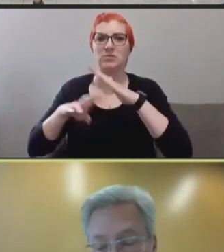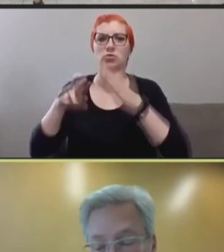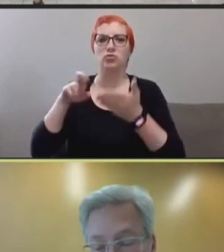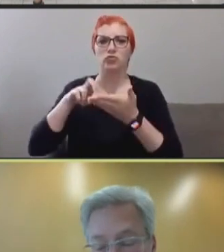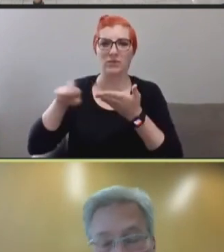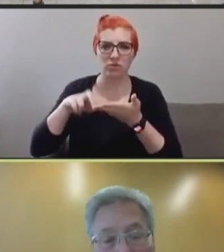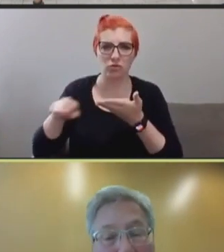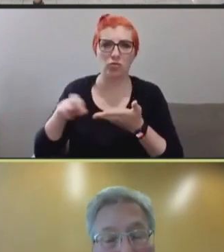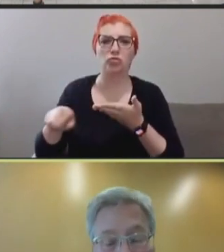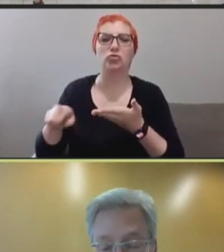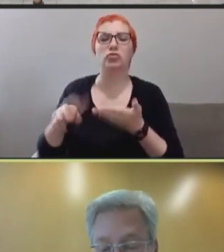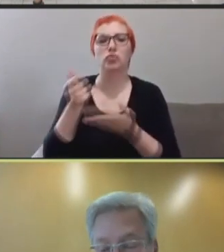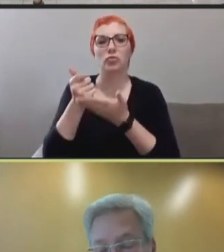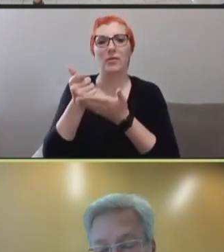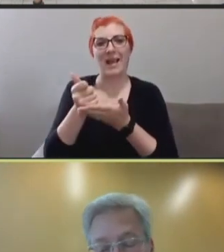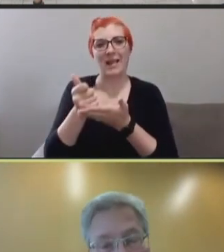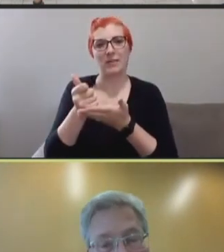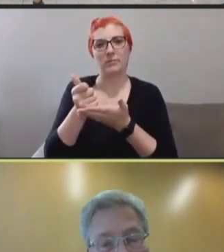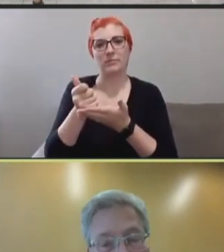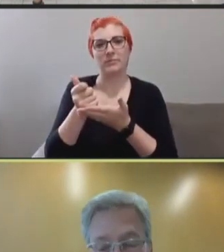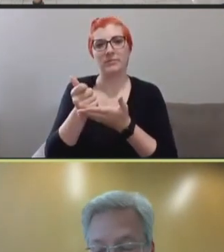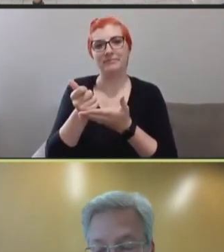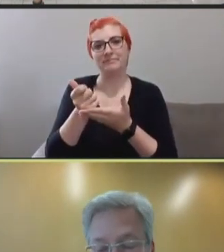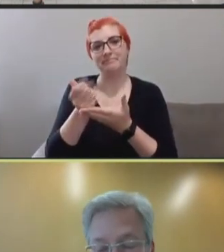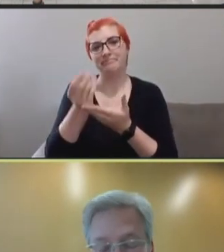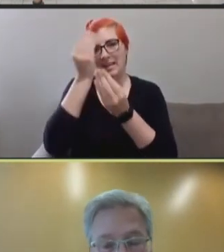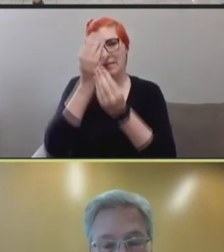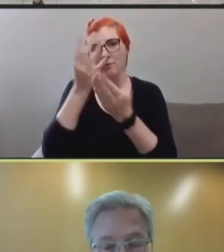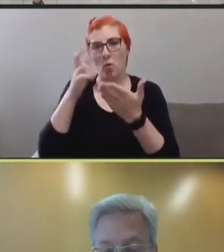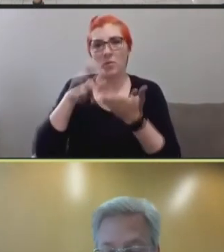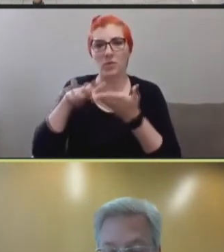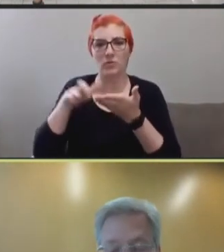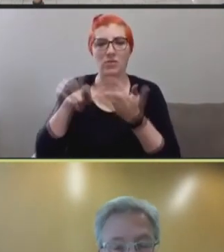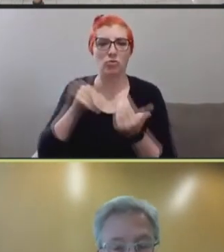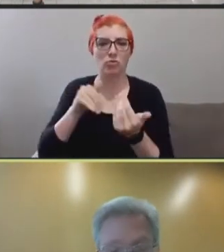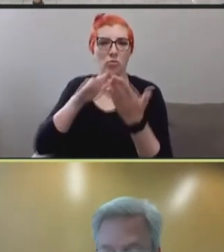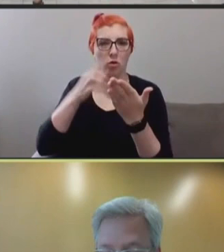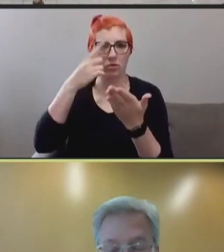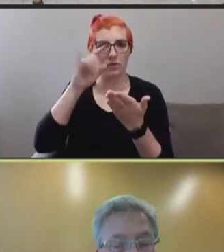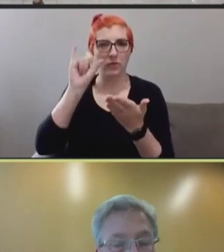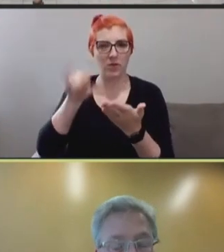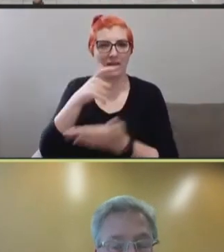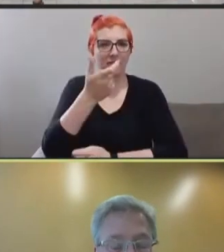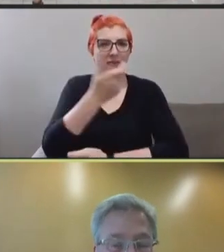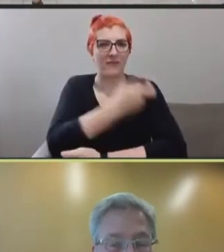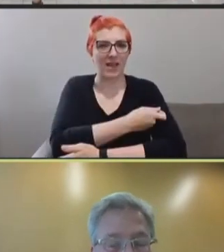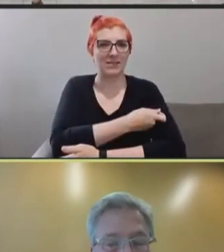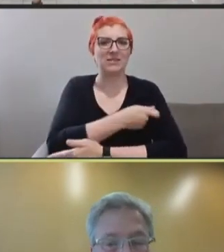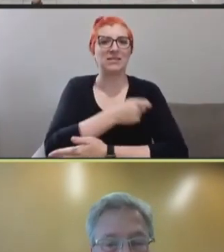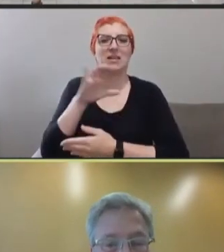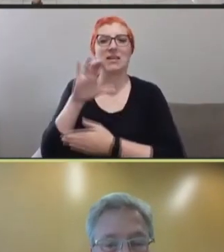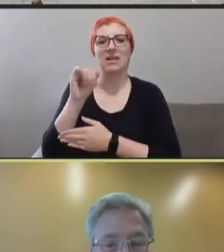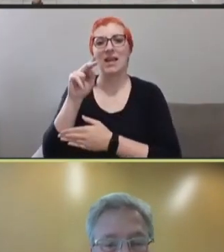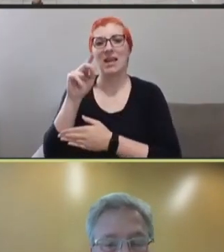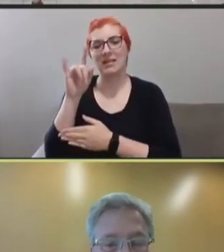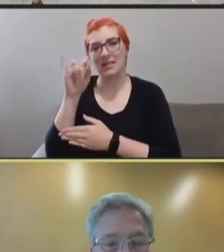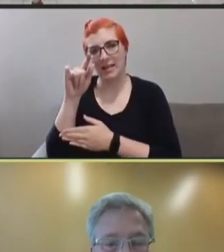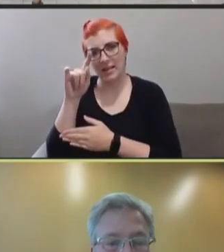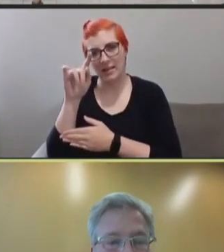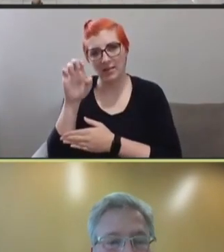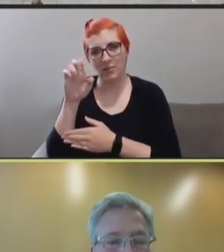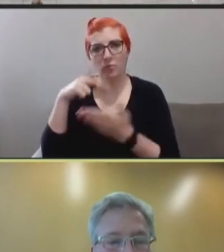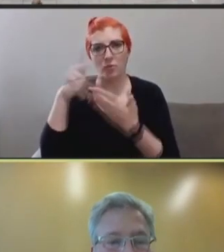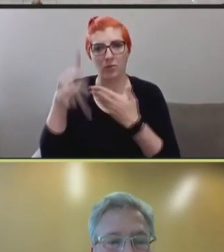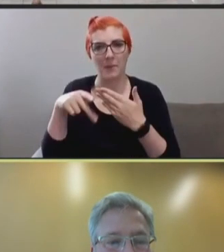the research approach in a vaccine candidate program. Next slide, please.